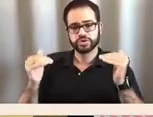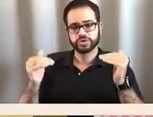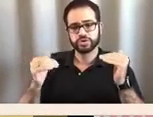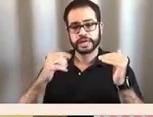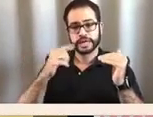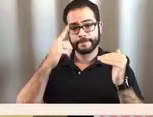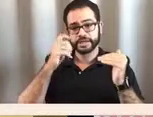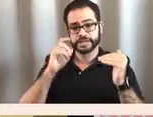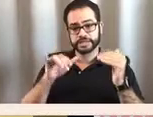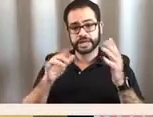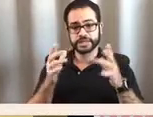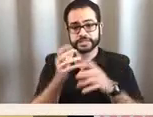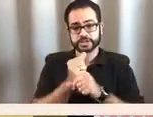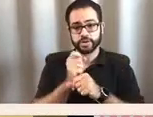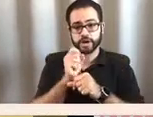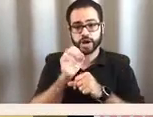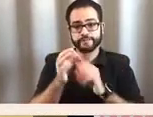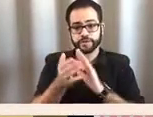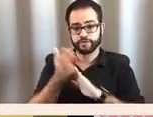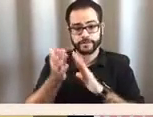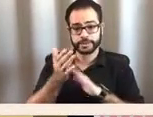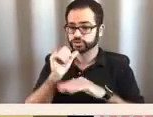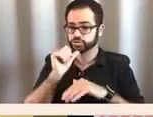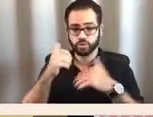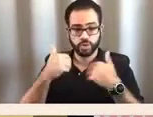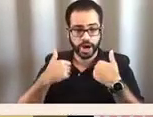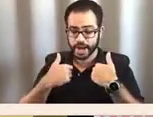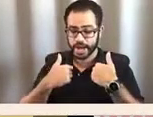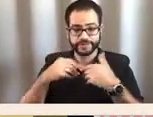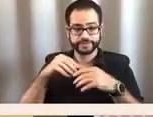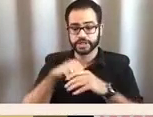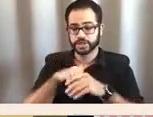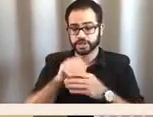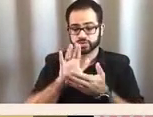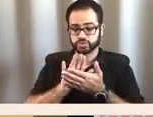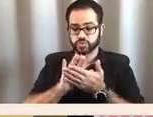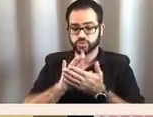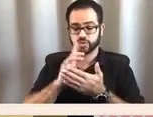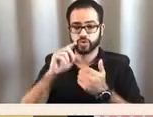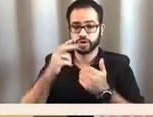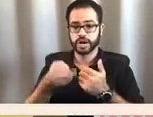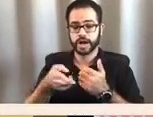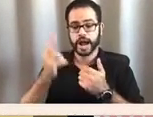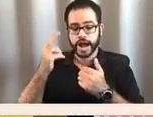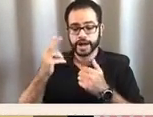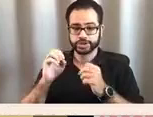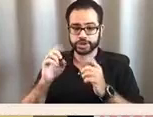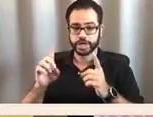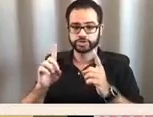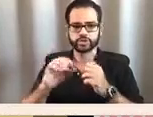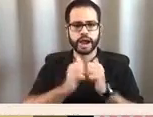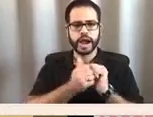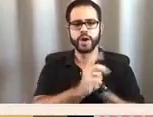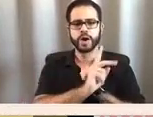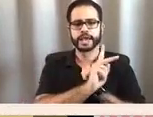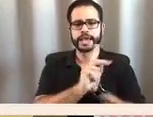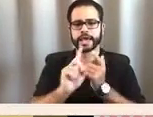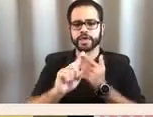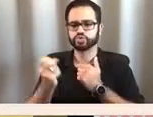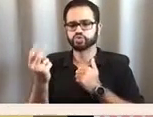of performances do not exist in institutions of higher ed. So how can K through